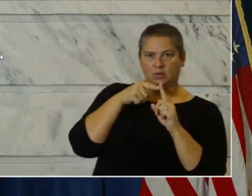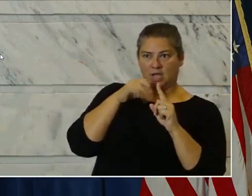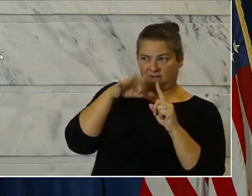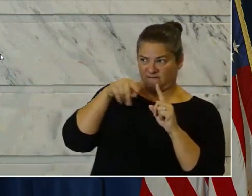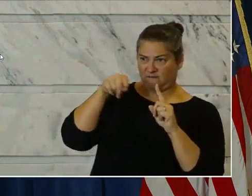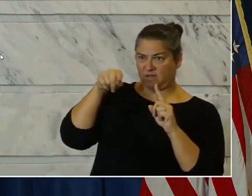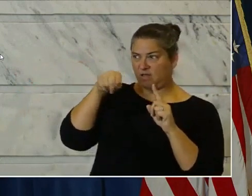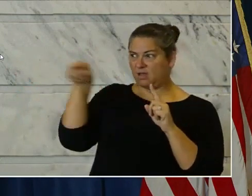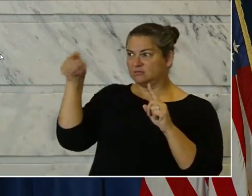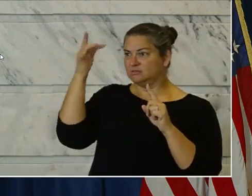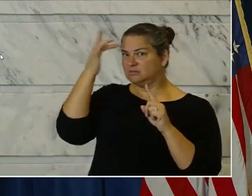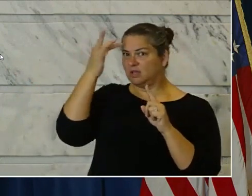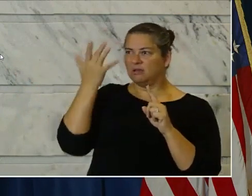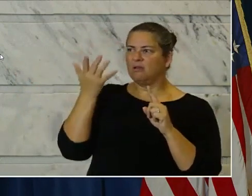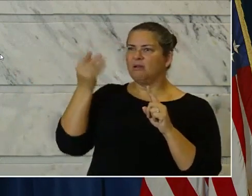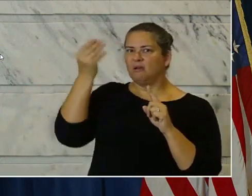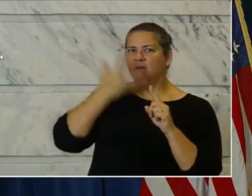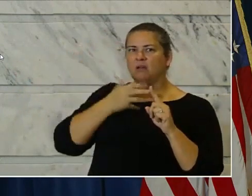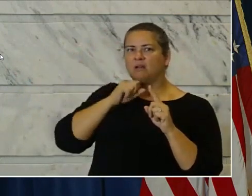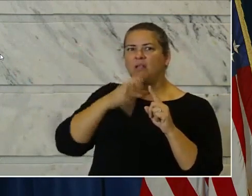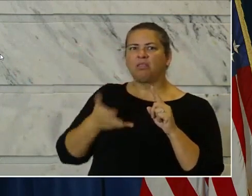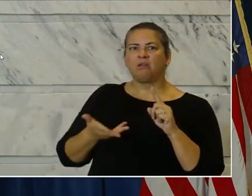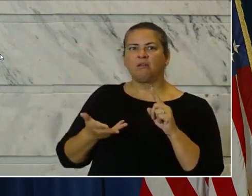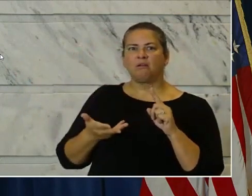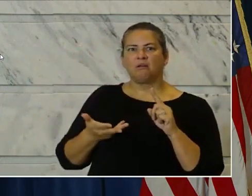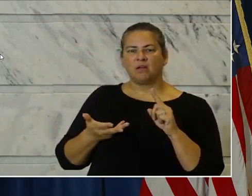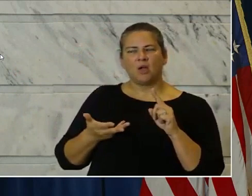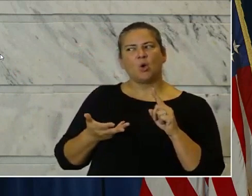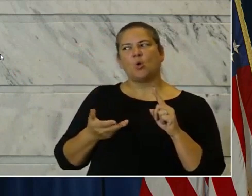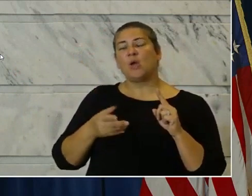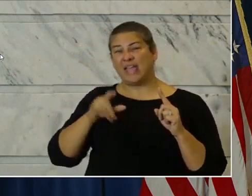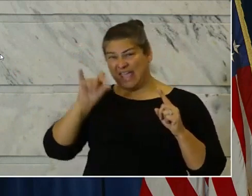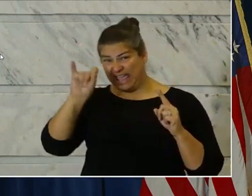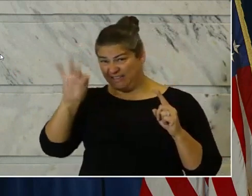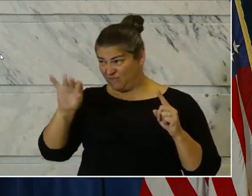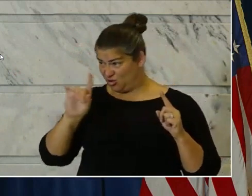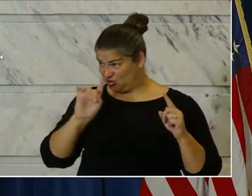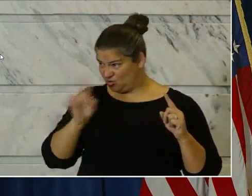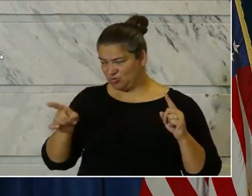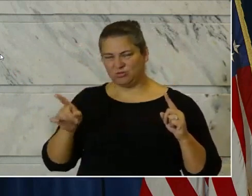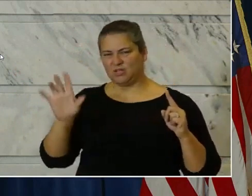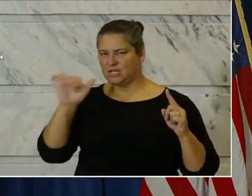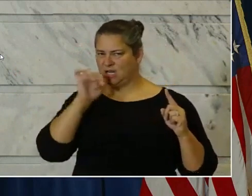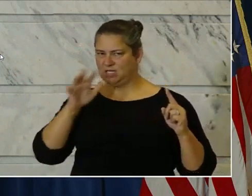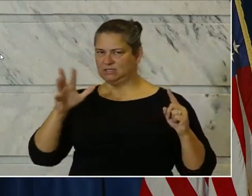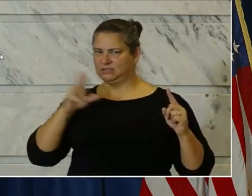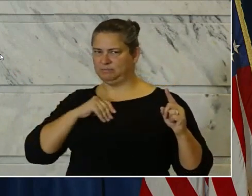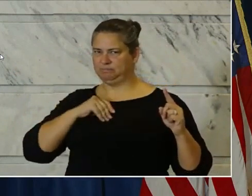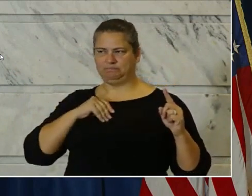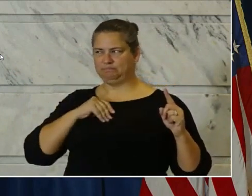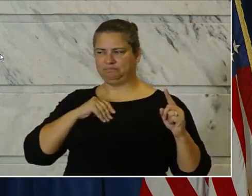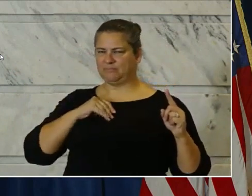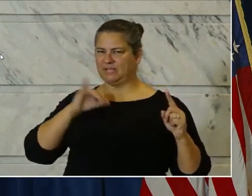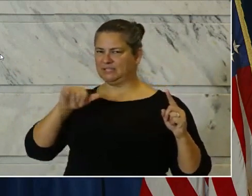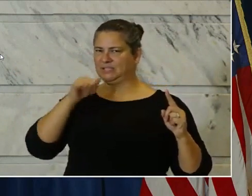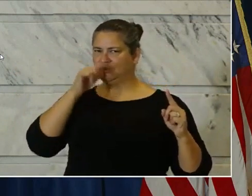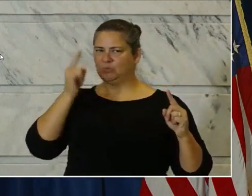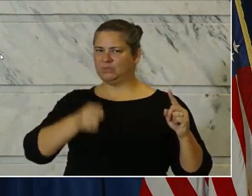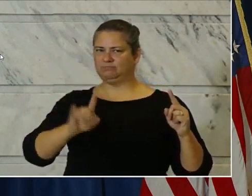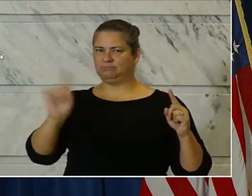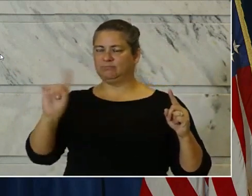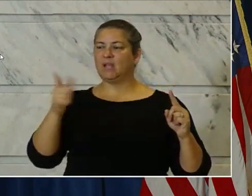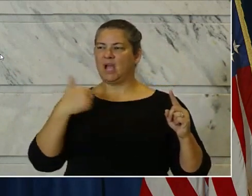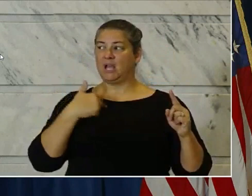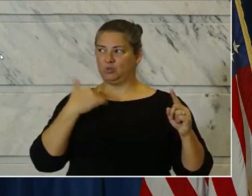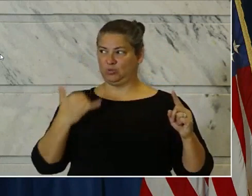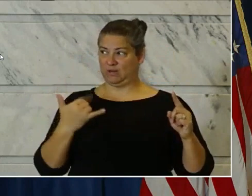being sufficiently transparent with our own employees, it's absolutely unacceptable. I have not heard of those concerns, but when we get done today, I'm going to go